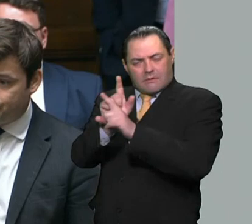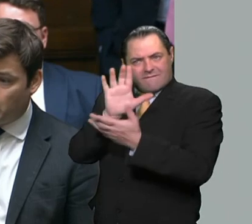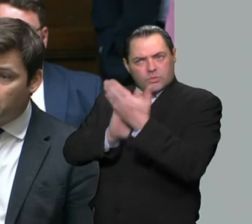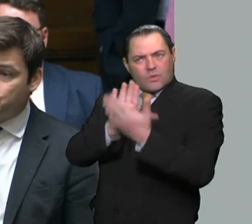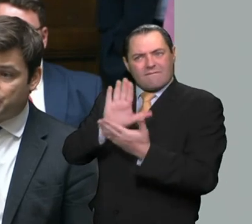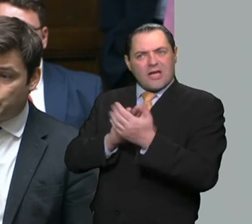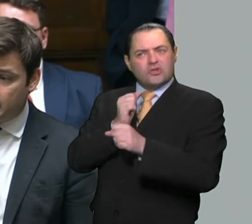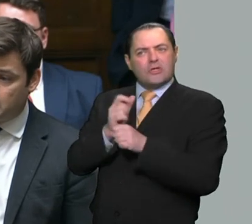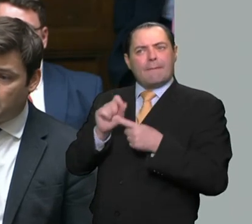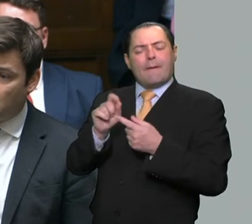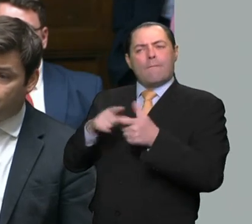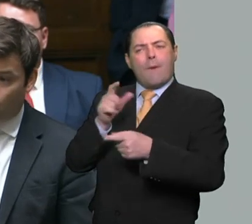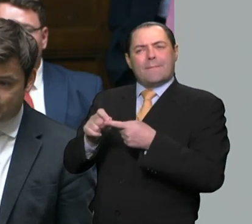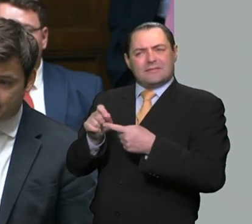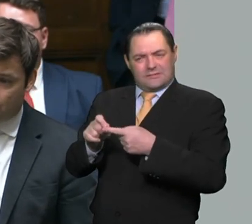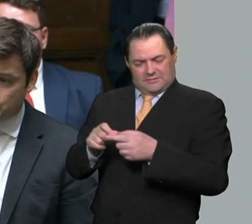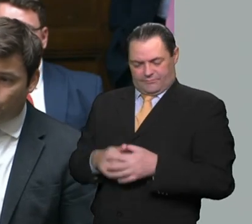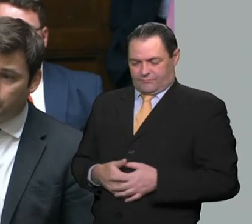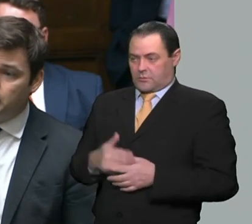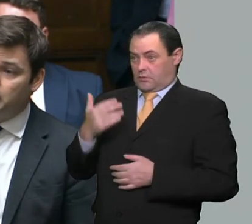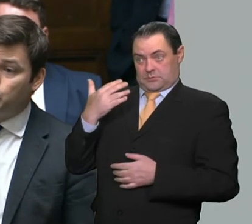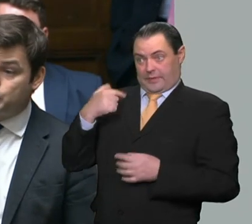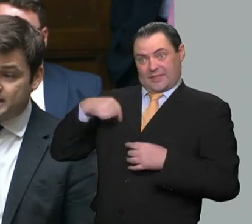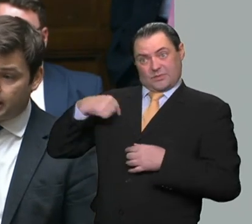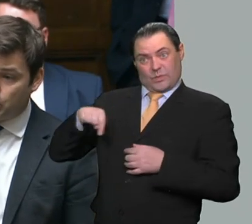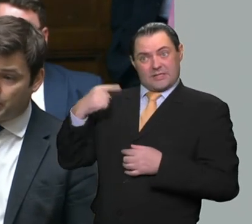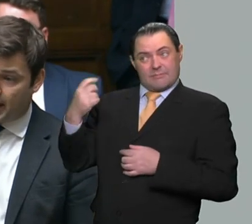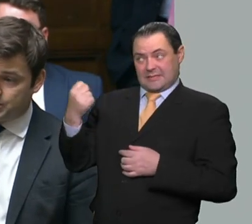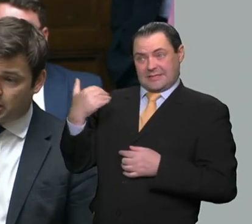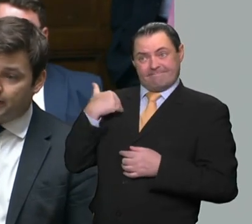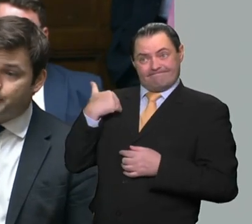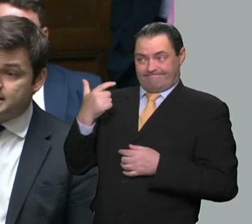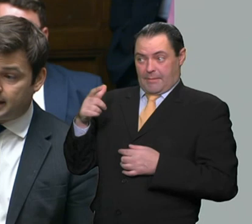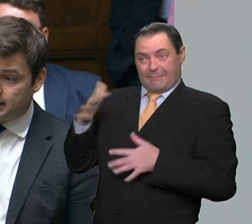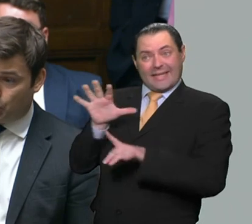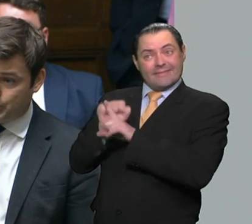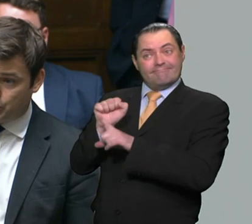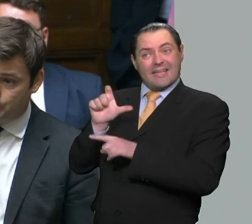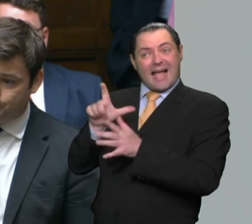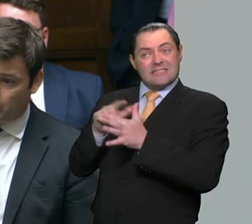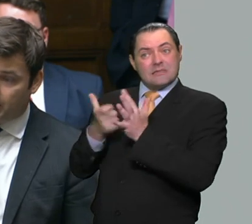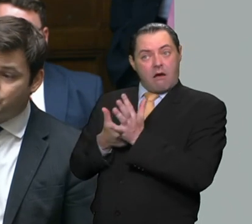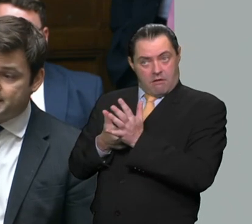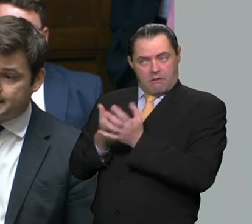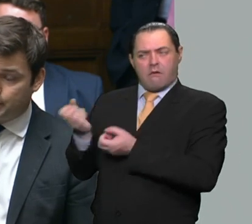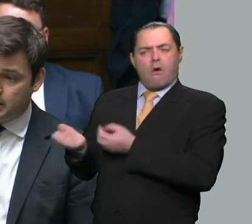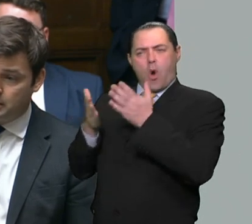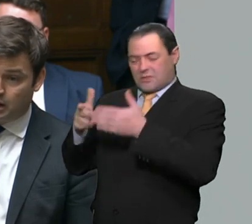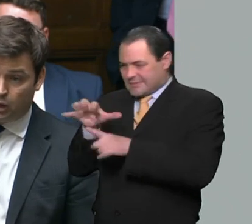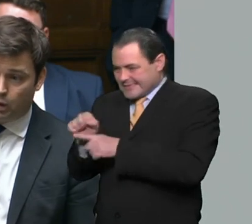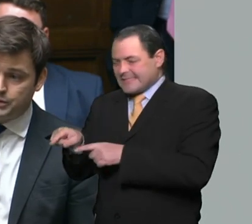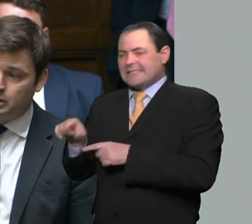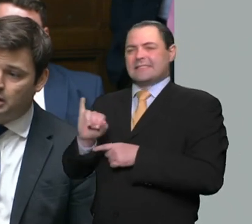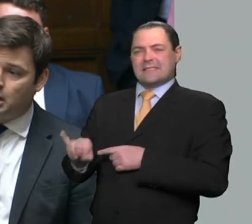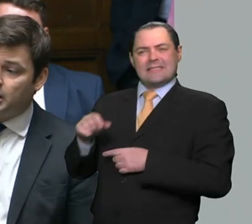face-to-face. Just this week, I've been contacted by someone who's been diagnosed with cancer after being taken into hospital. Now, she said to me,